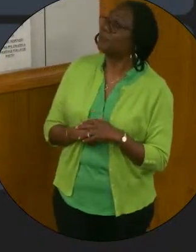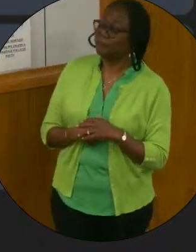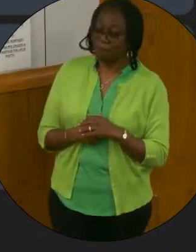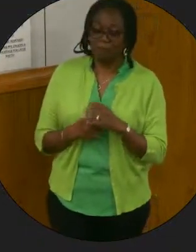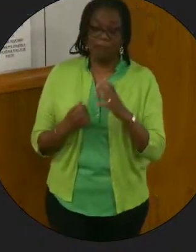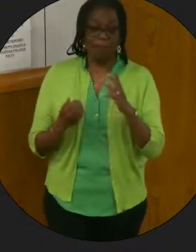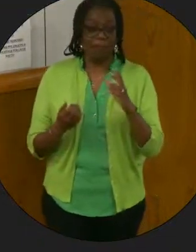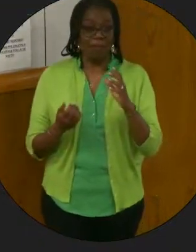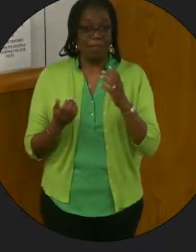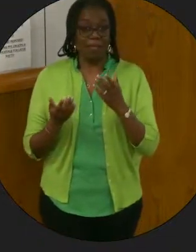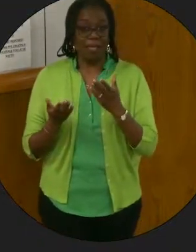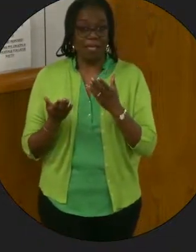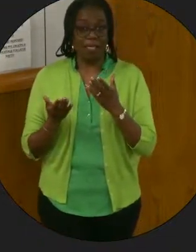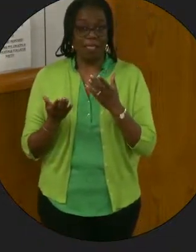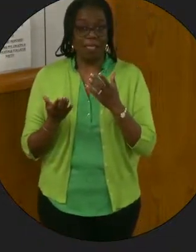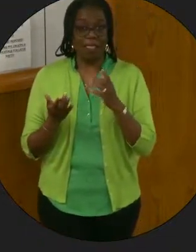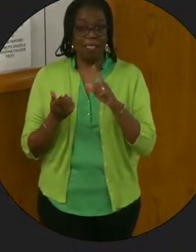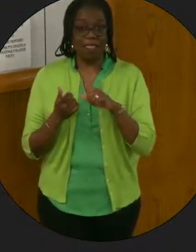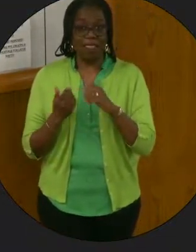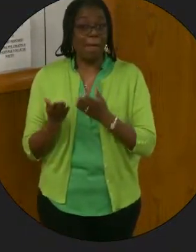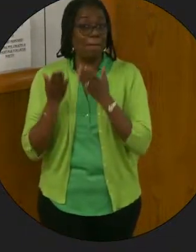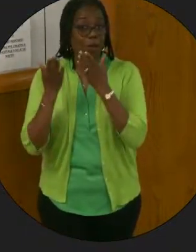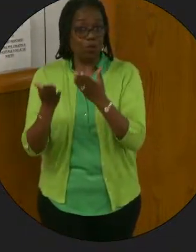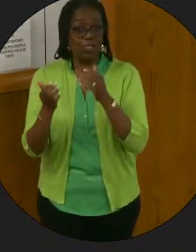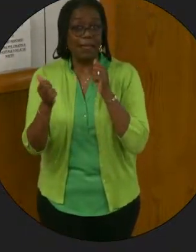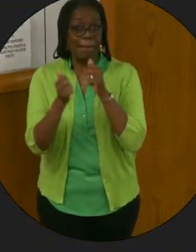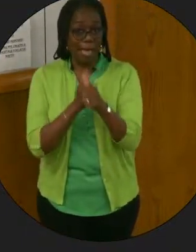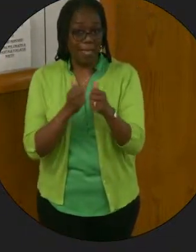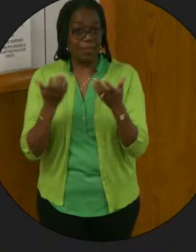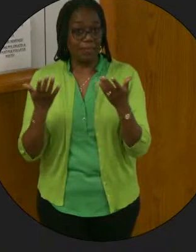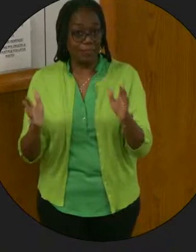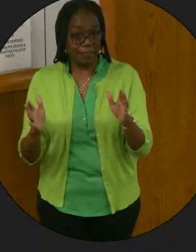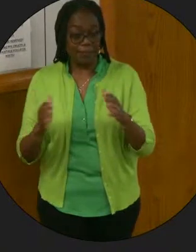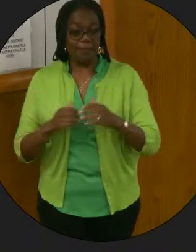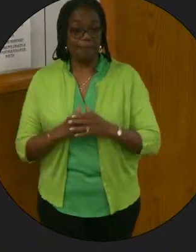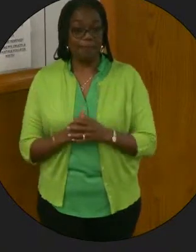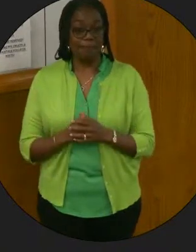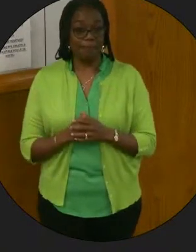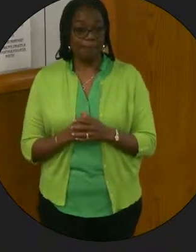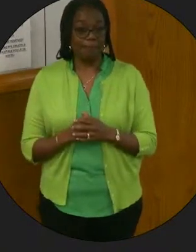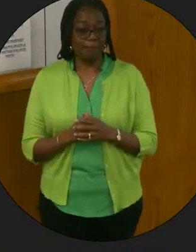motion passes. Did I miss?